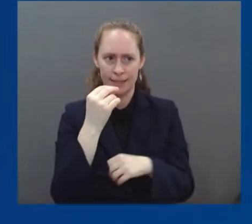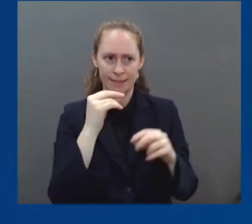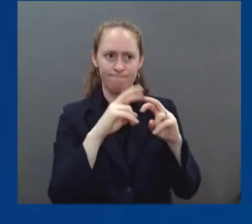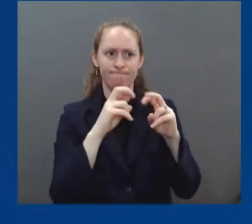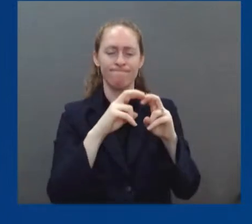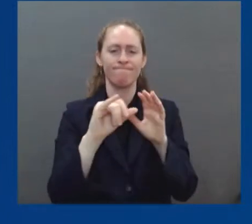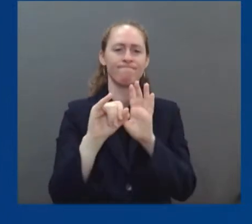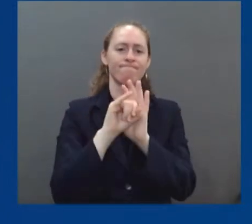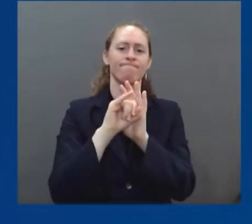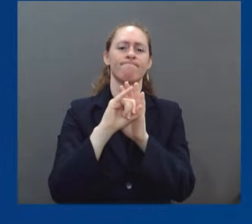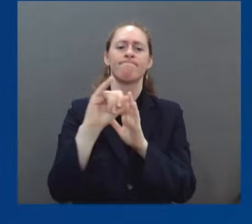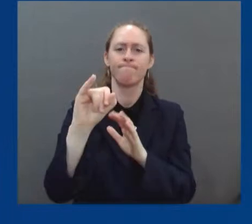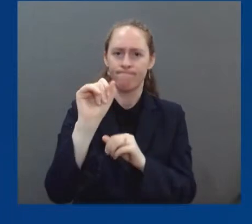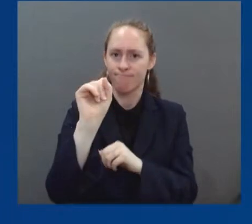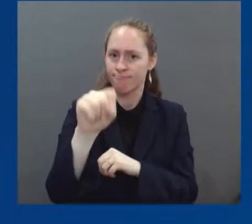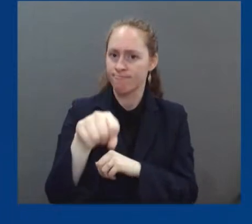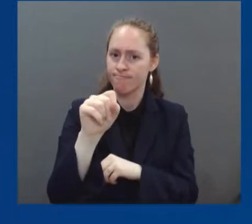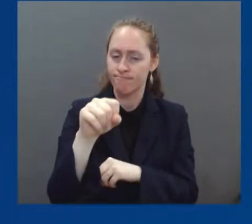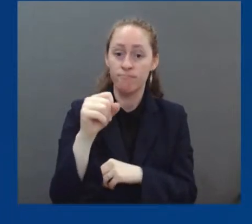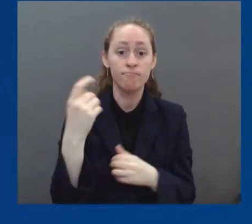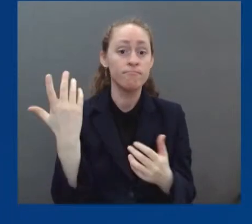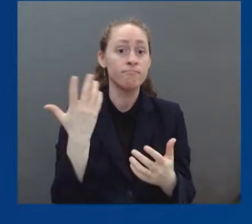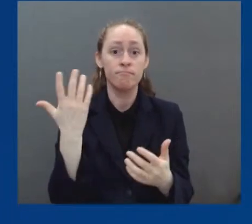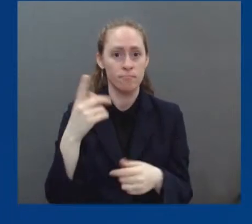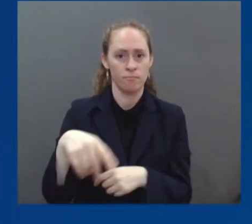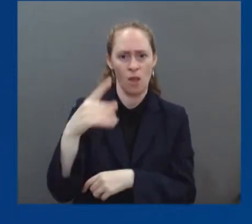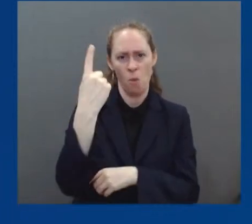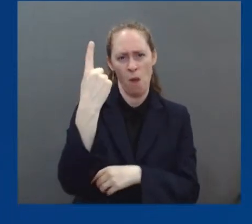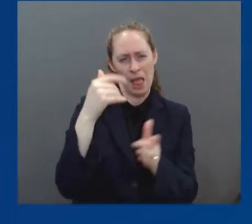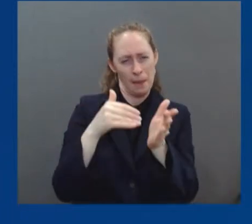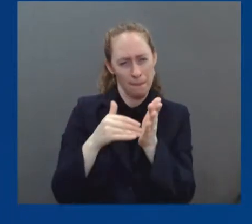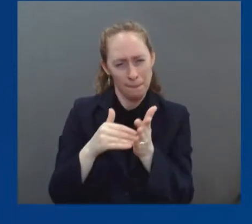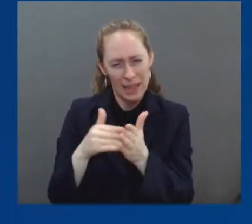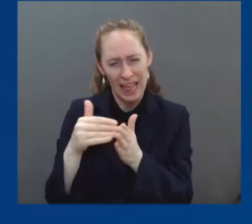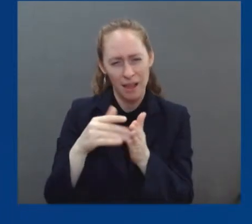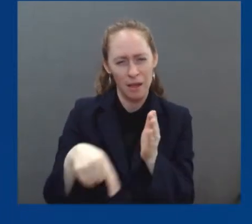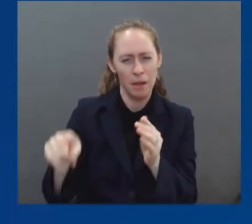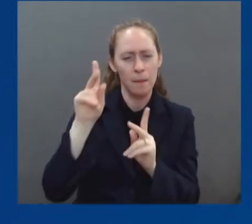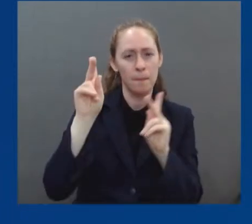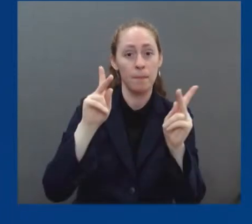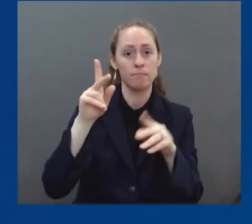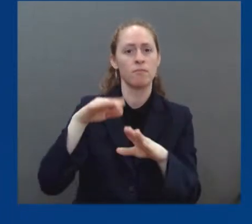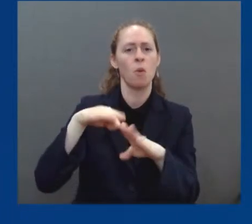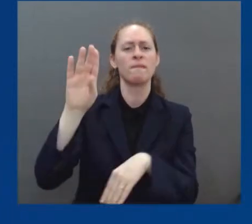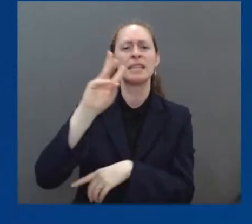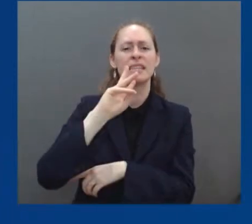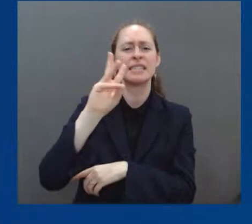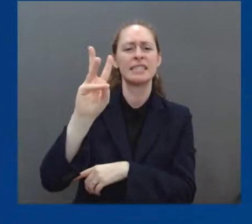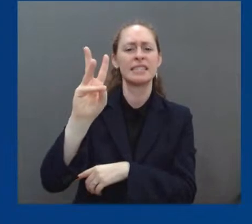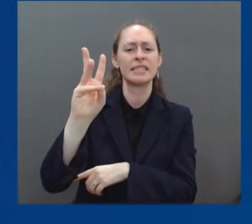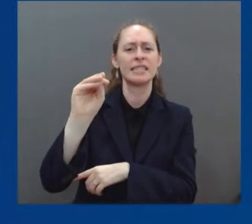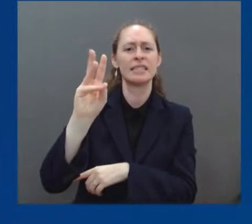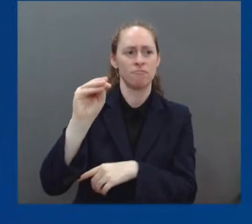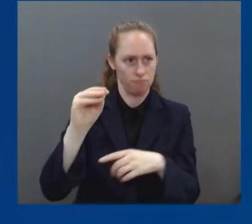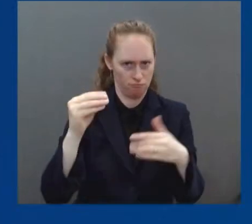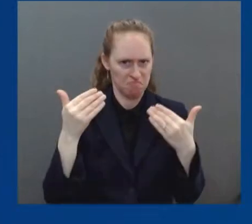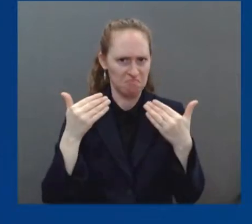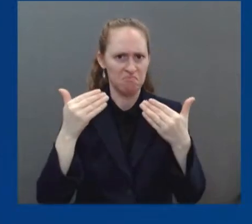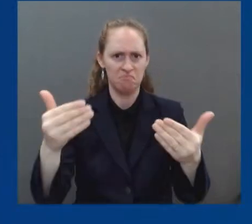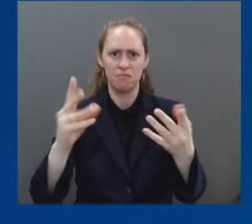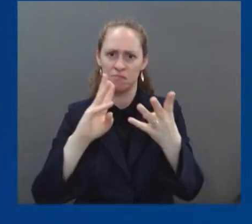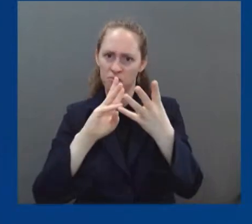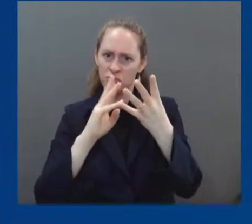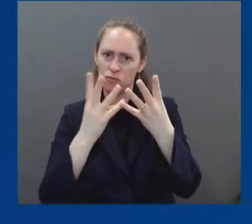people who are age 60 or older and eligible for the fourth dose. And in that study,